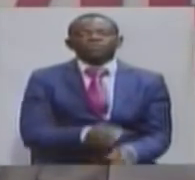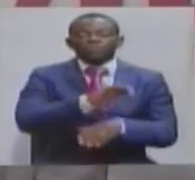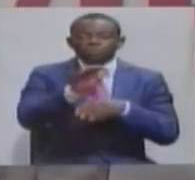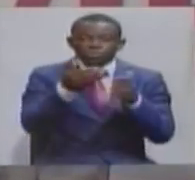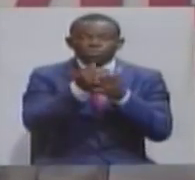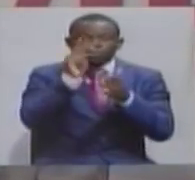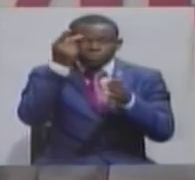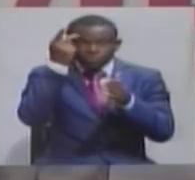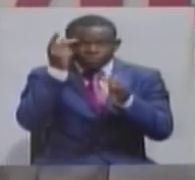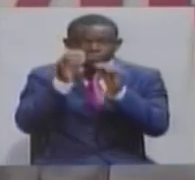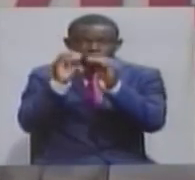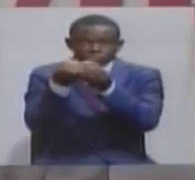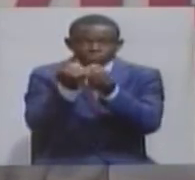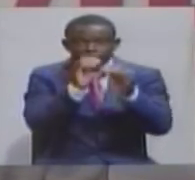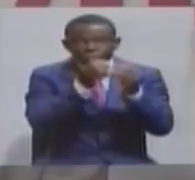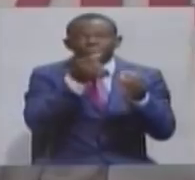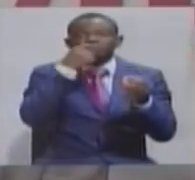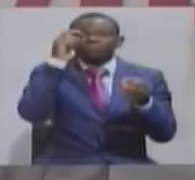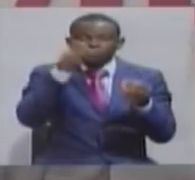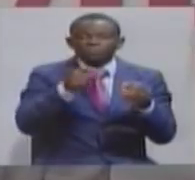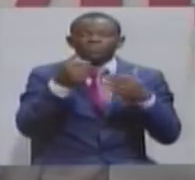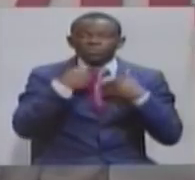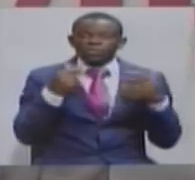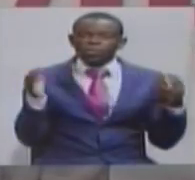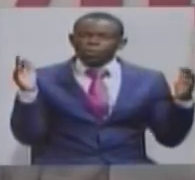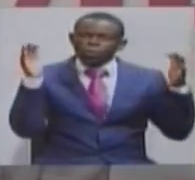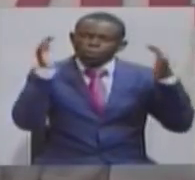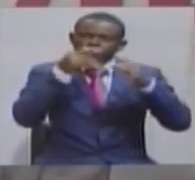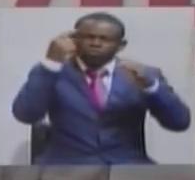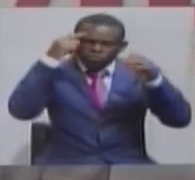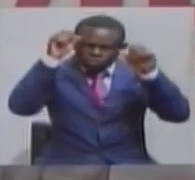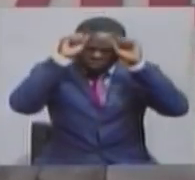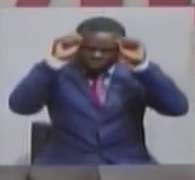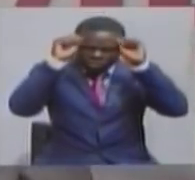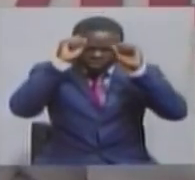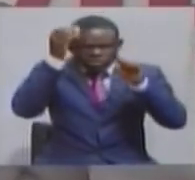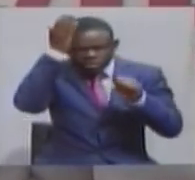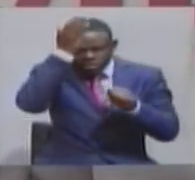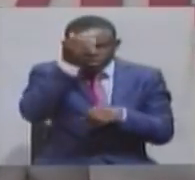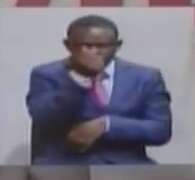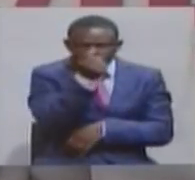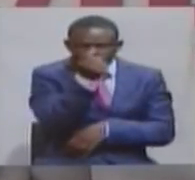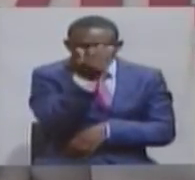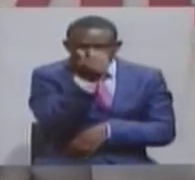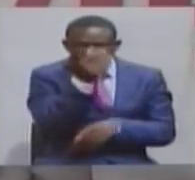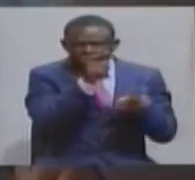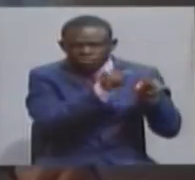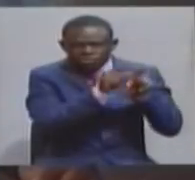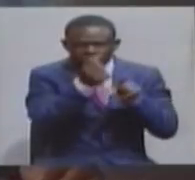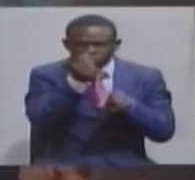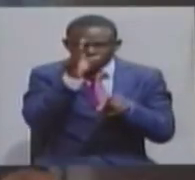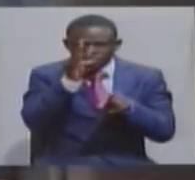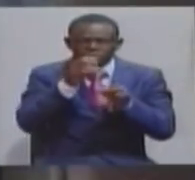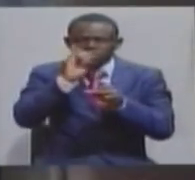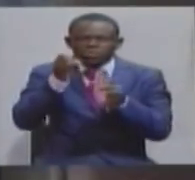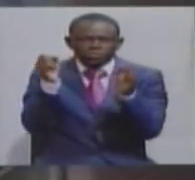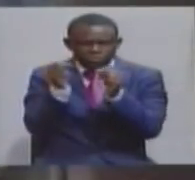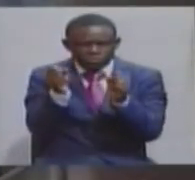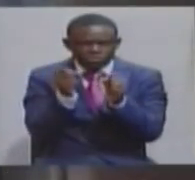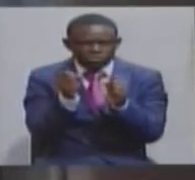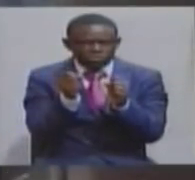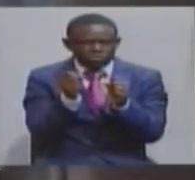And that summit should take place 15th and 16th of June. As per now, the, isn't that per ZCID schedule? That is